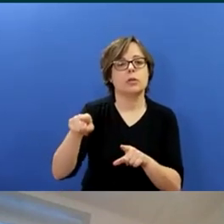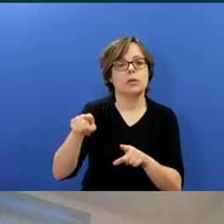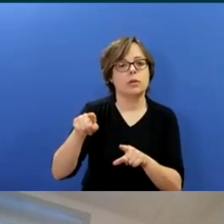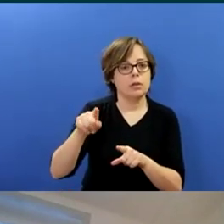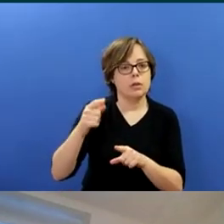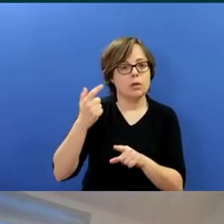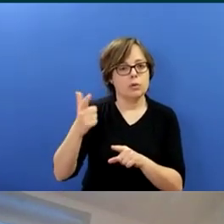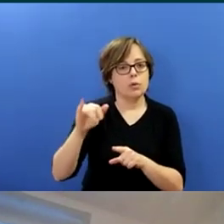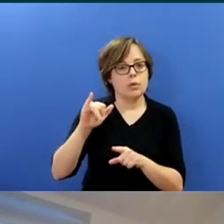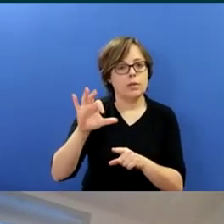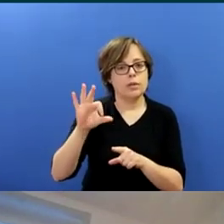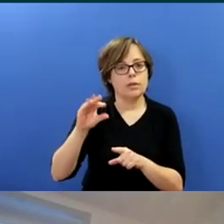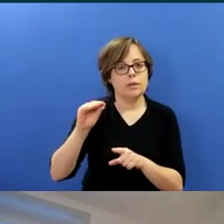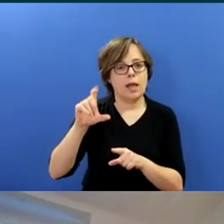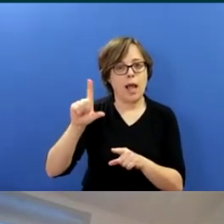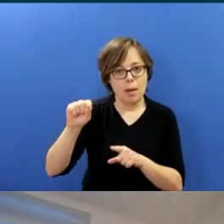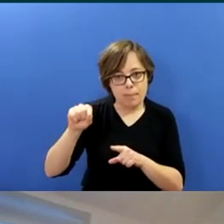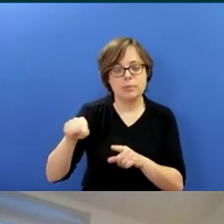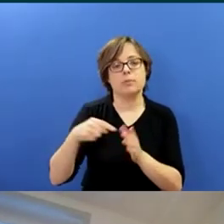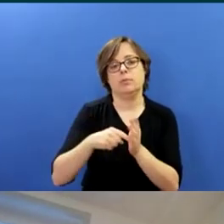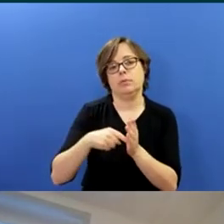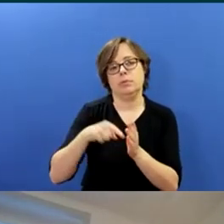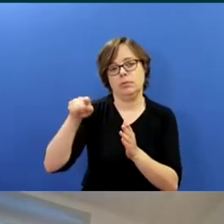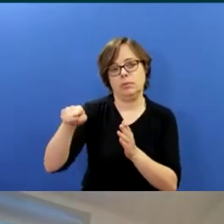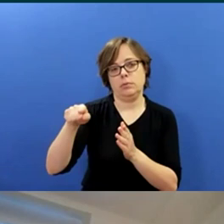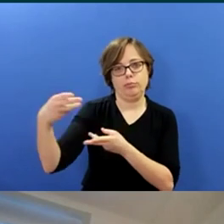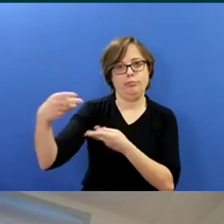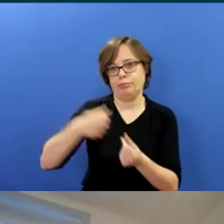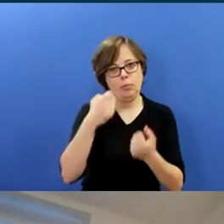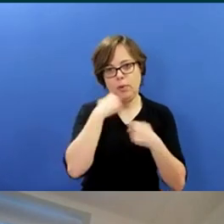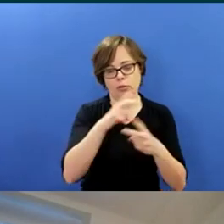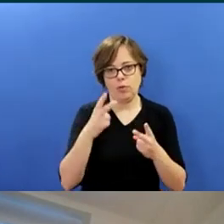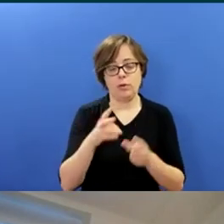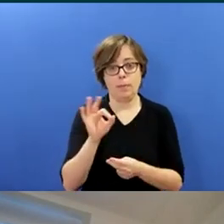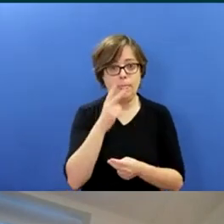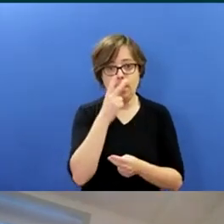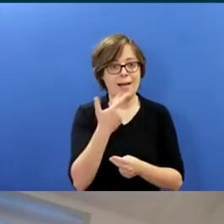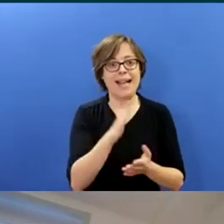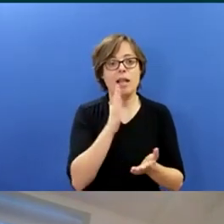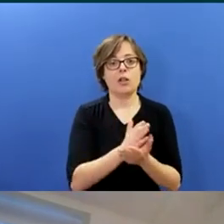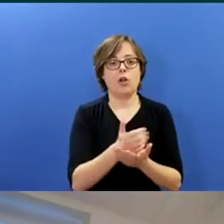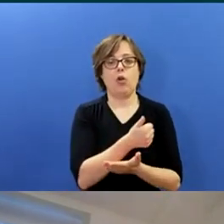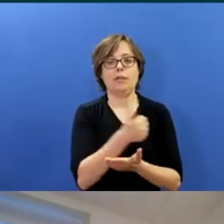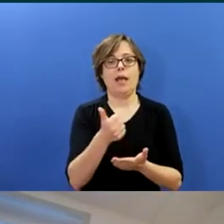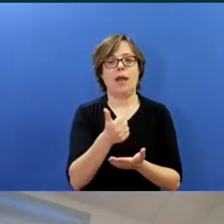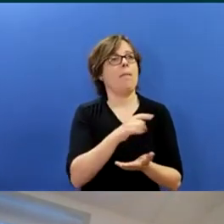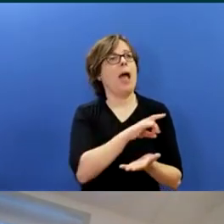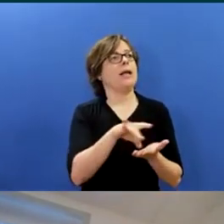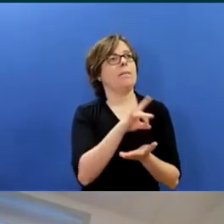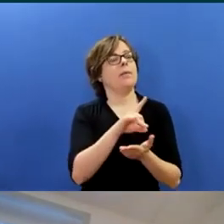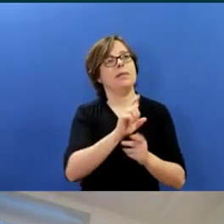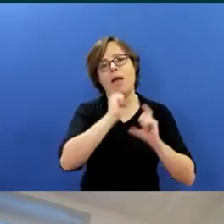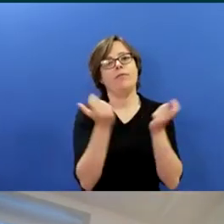a city, as a municipality, it was not possible for us to reserve actually the money out of our